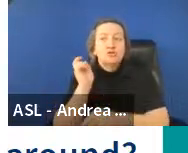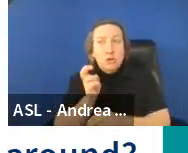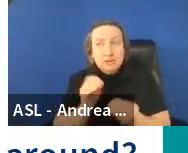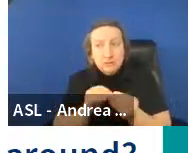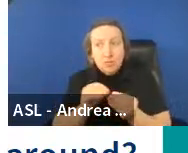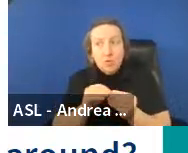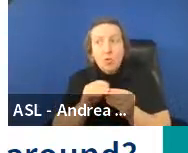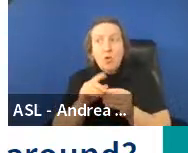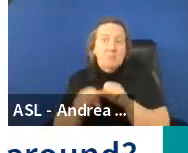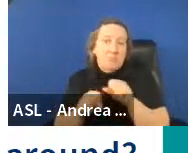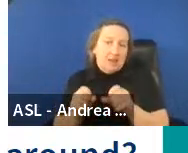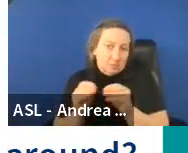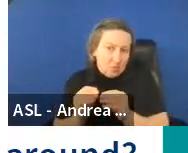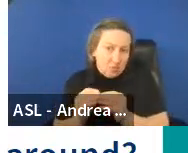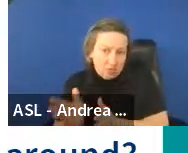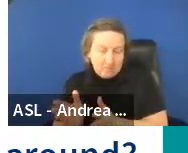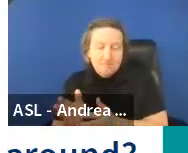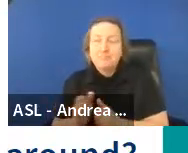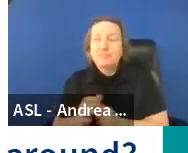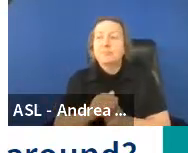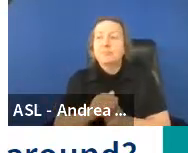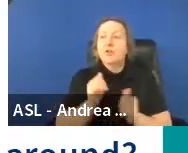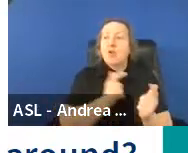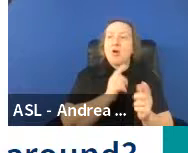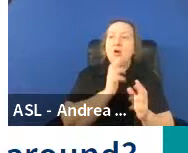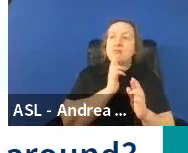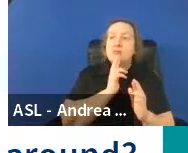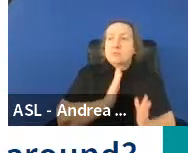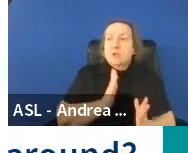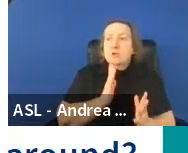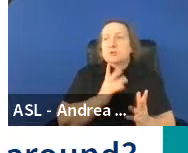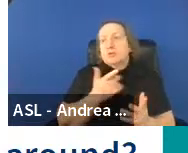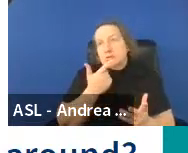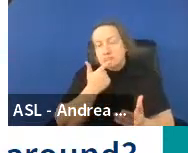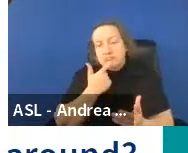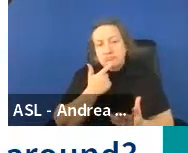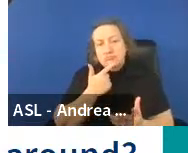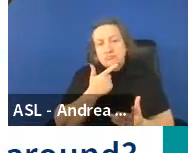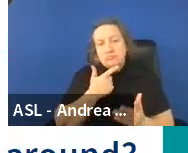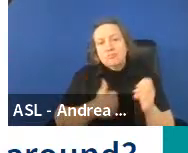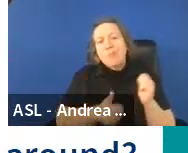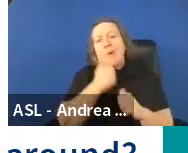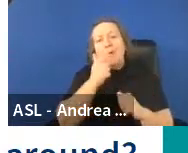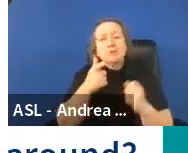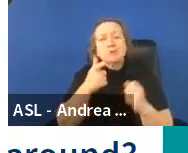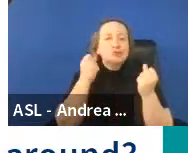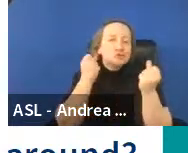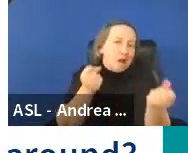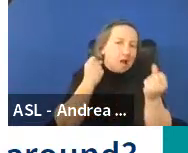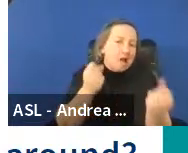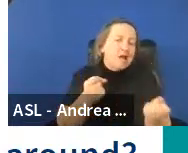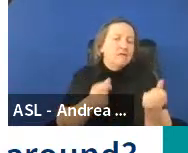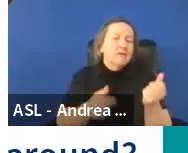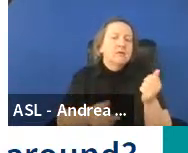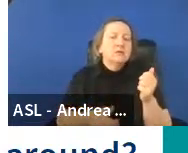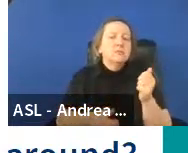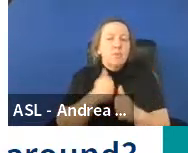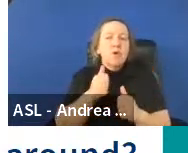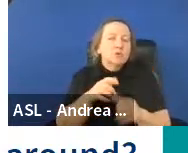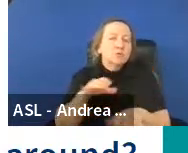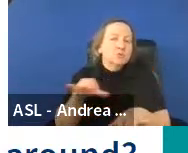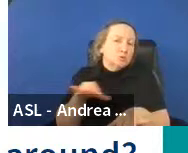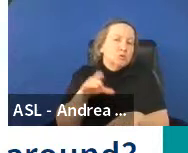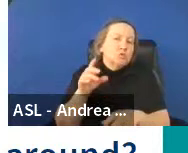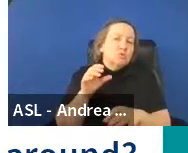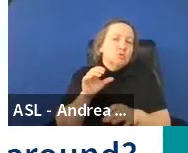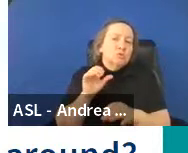biking more. But all respondents reported primarily driving, or the vast majority do drive to get